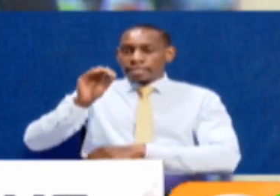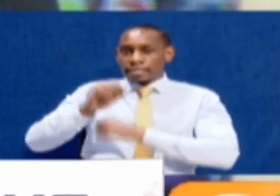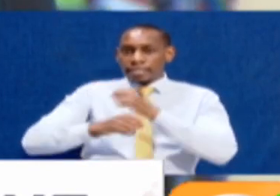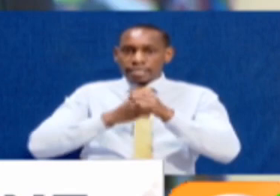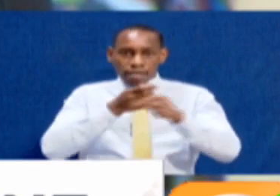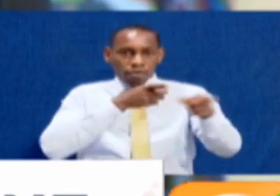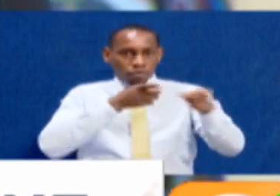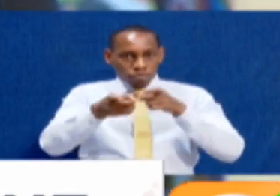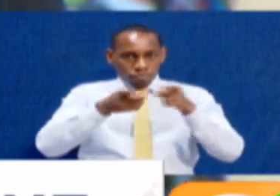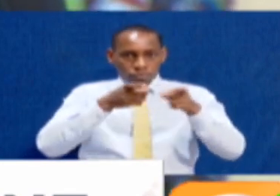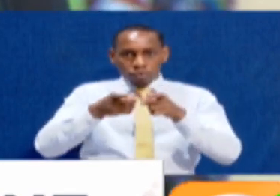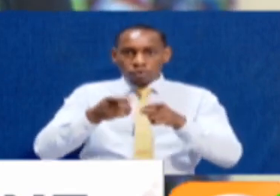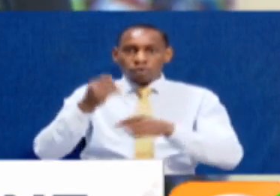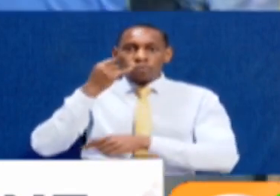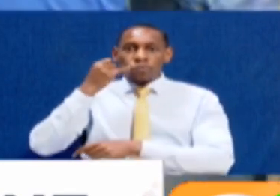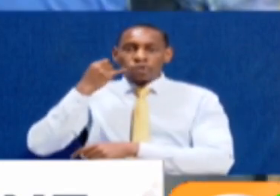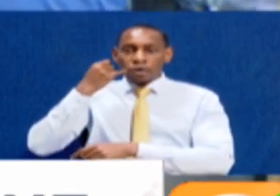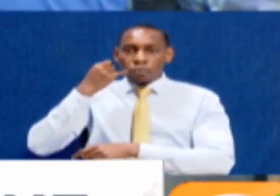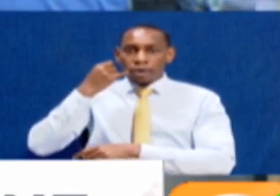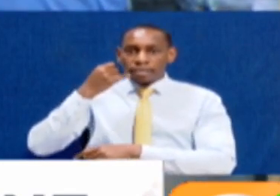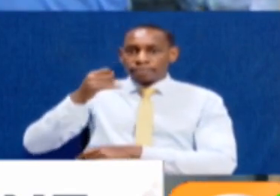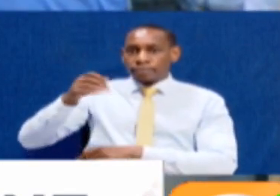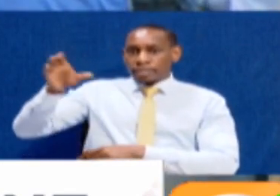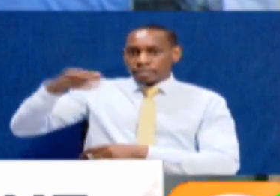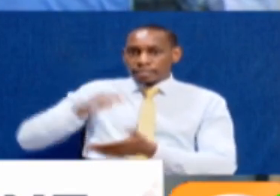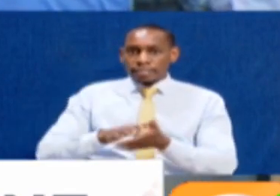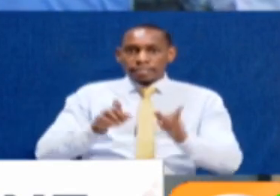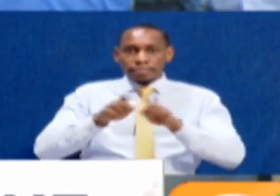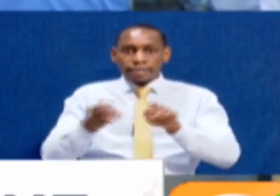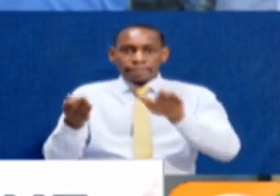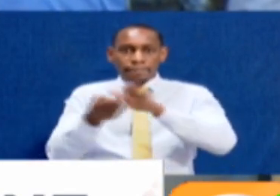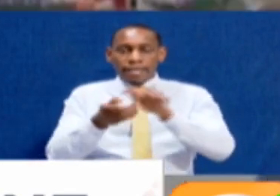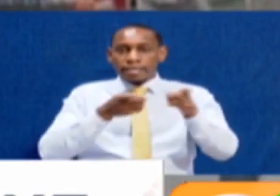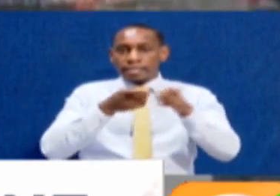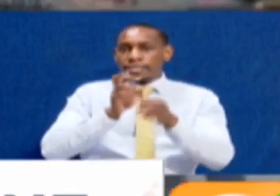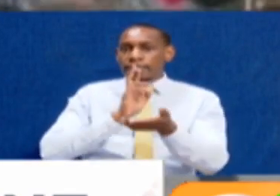reign of the brand. Kahi will now be expected to file